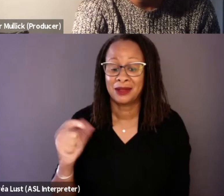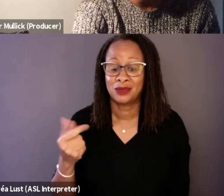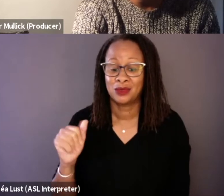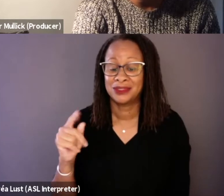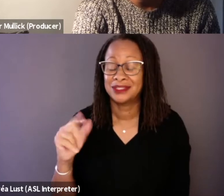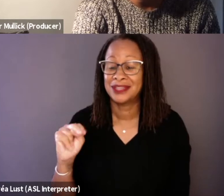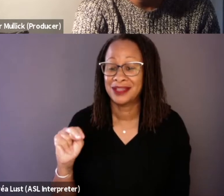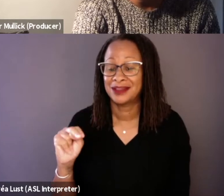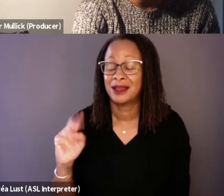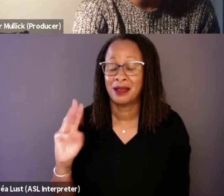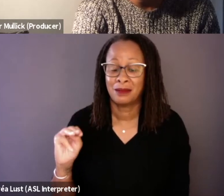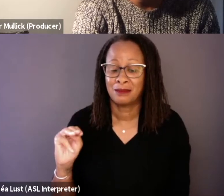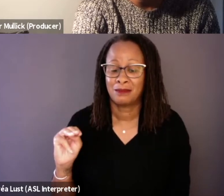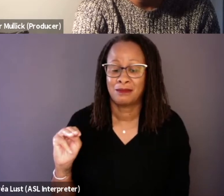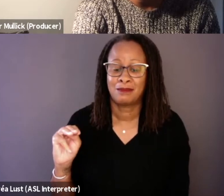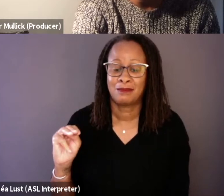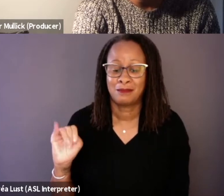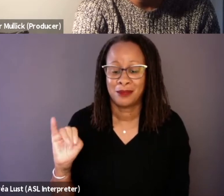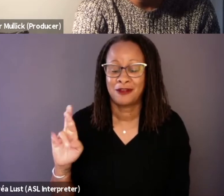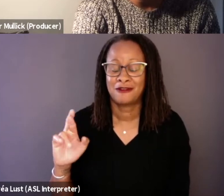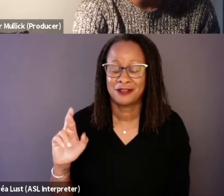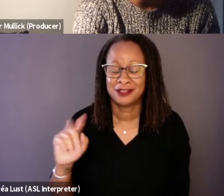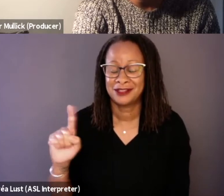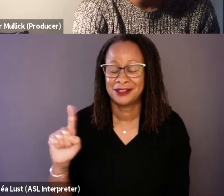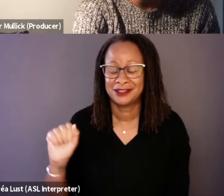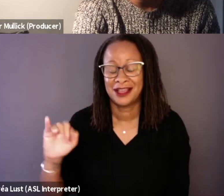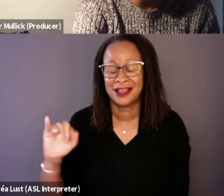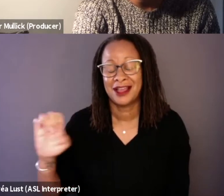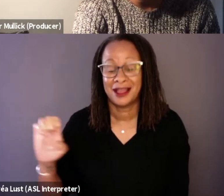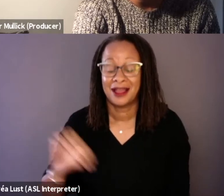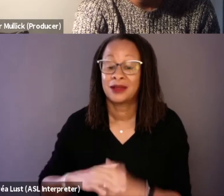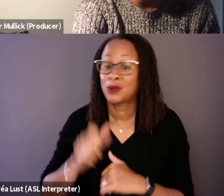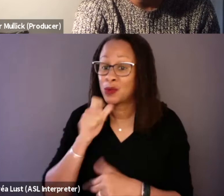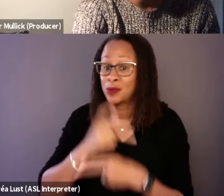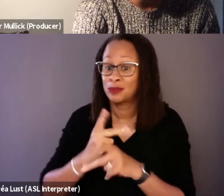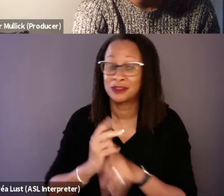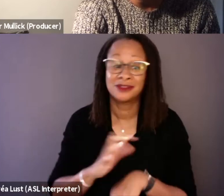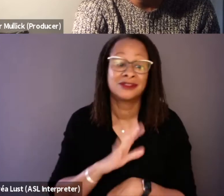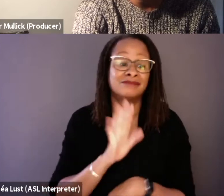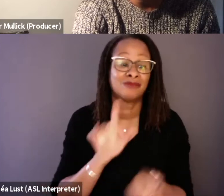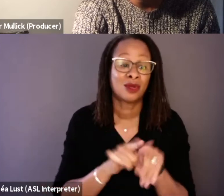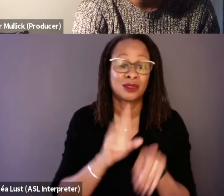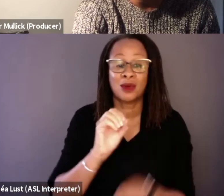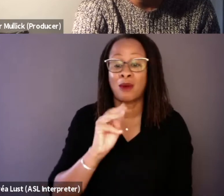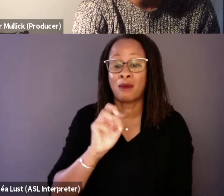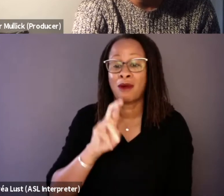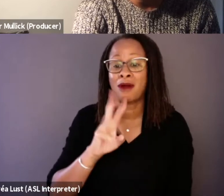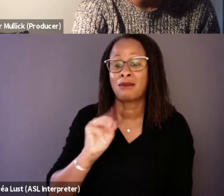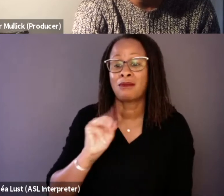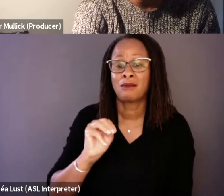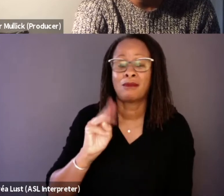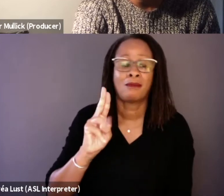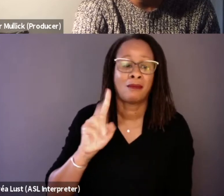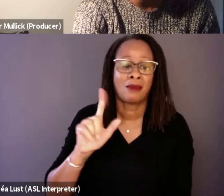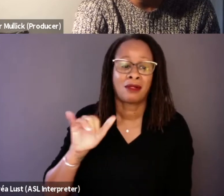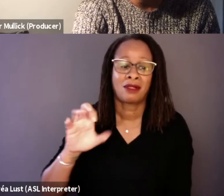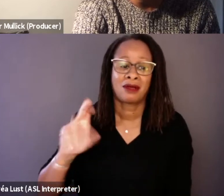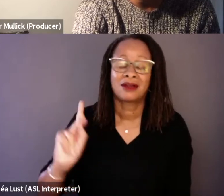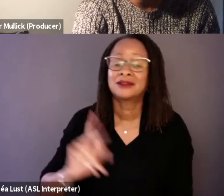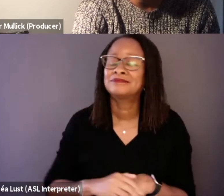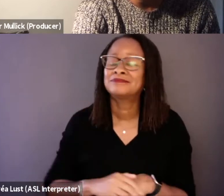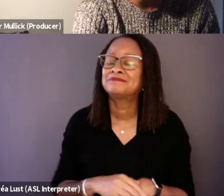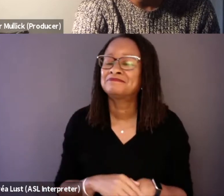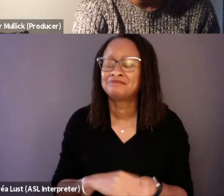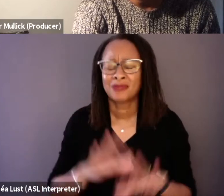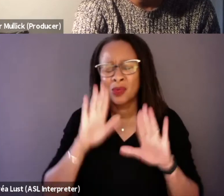directors and producers of Three Songs for Benazir, and producer Omar Malik. Great to meet you